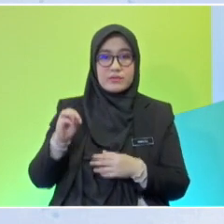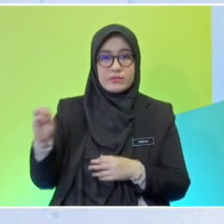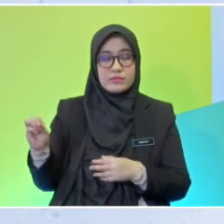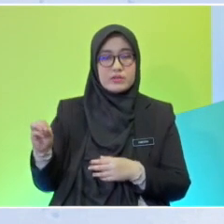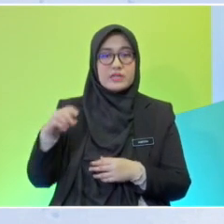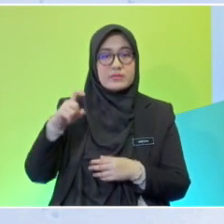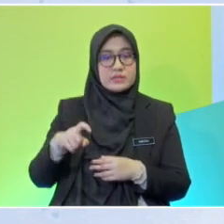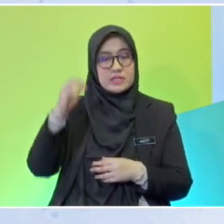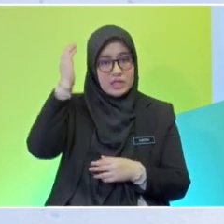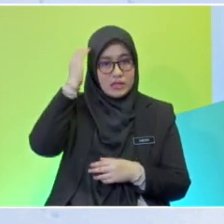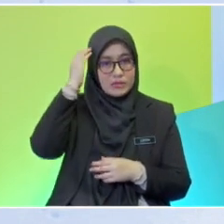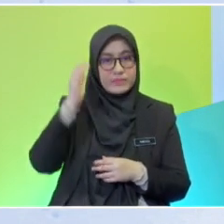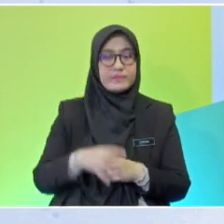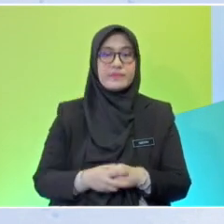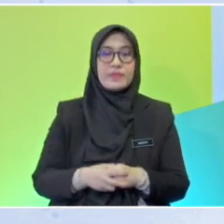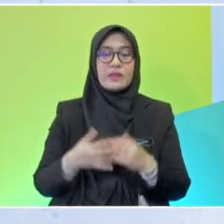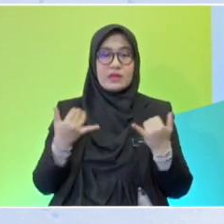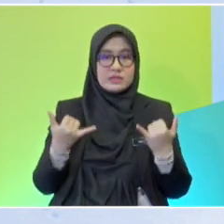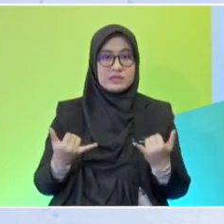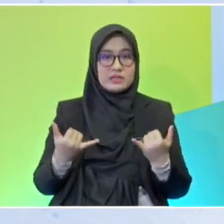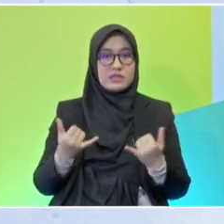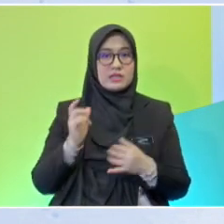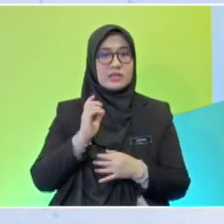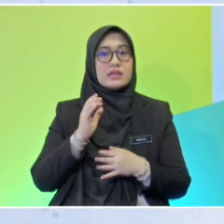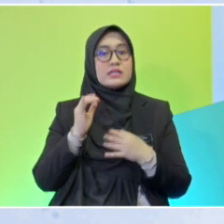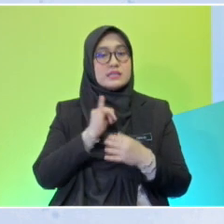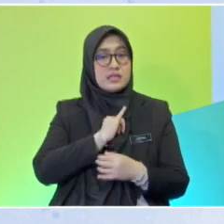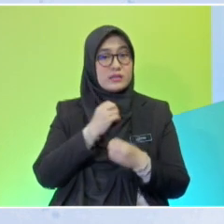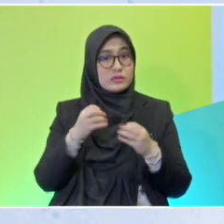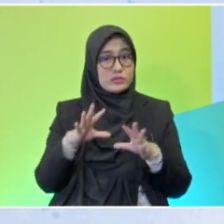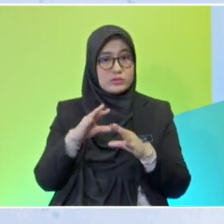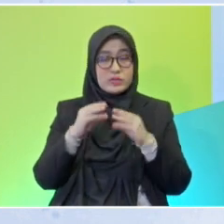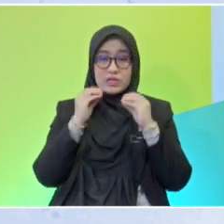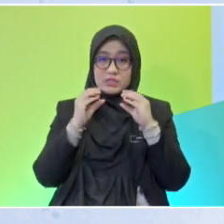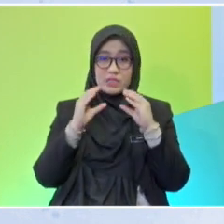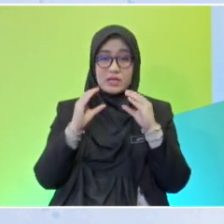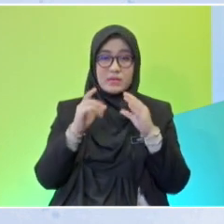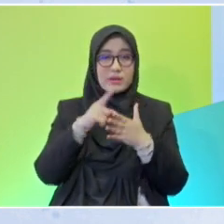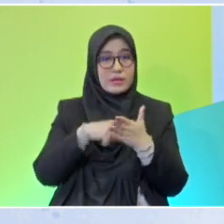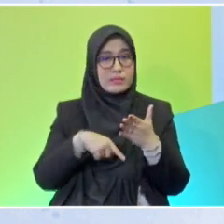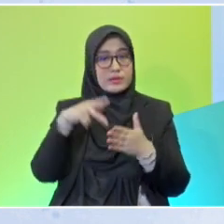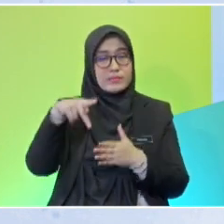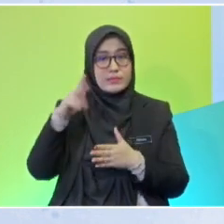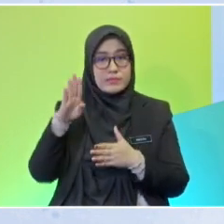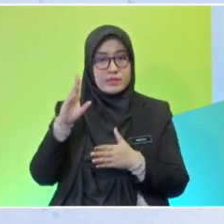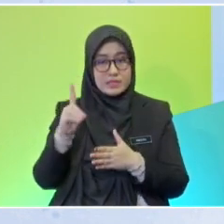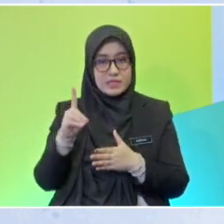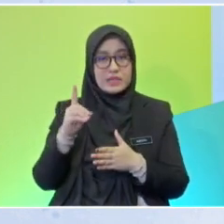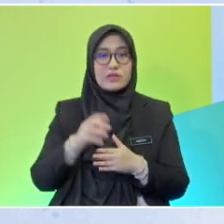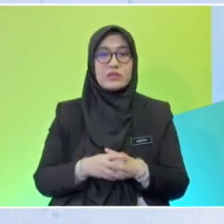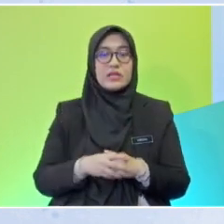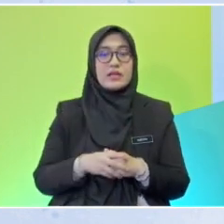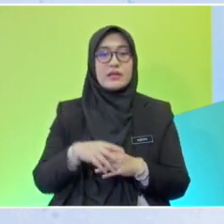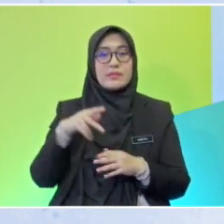on. So now I've mentioned PBD many times. Pentaksiran Bilik Darjah, it just basically means classroom assessment. It